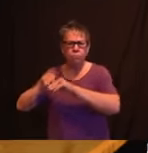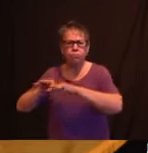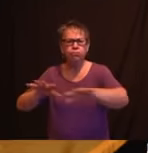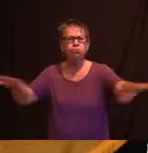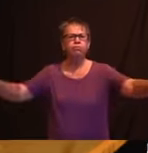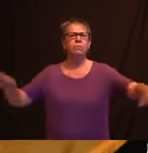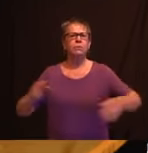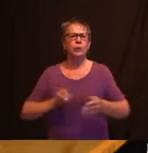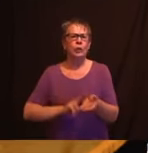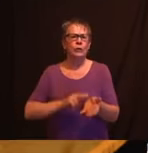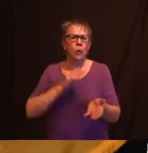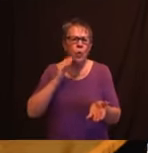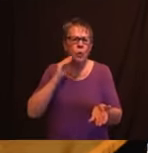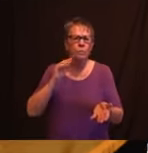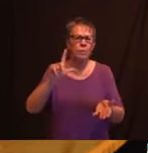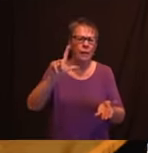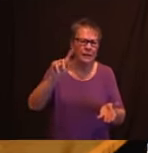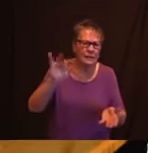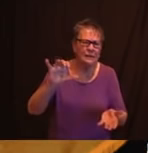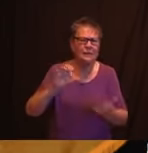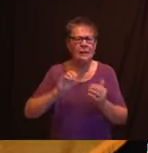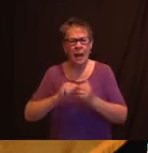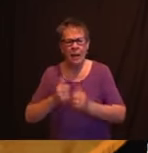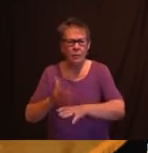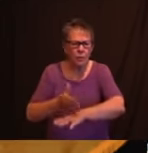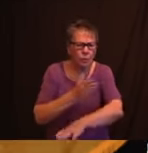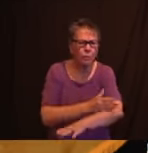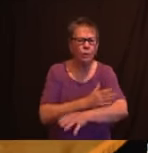on home and community-based services.